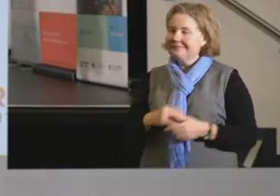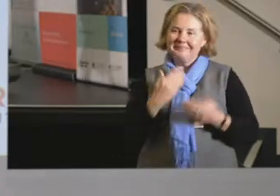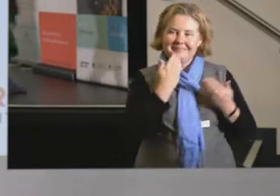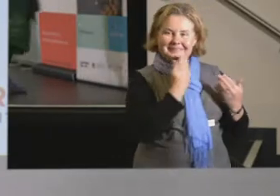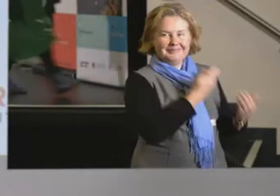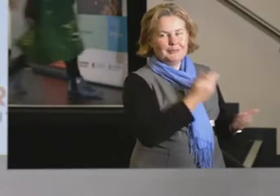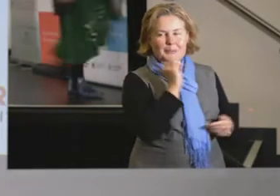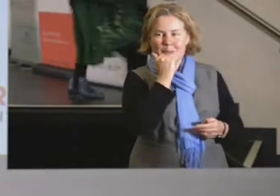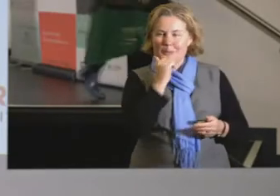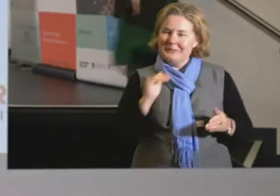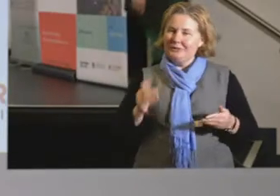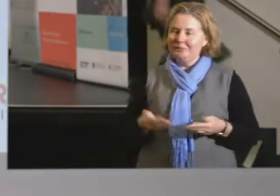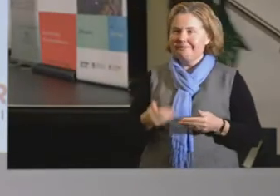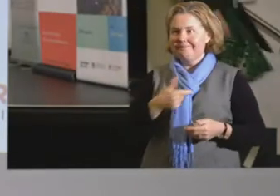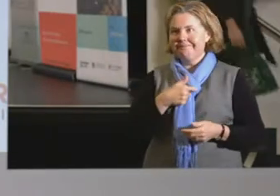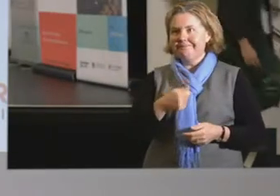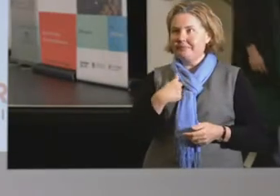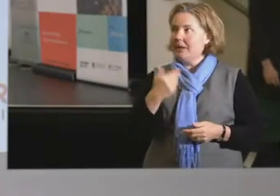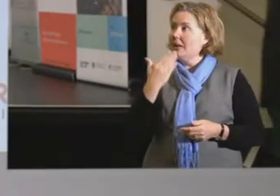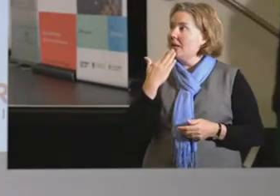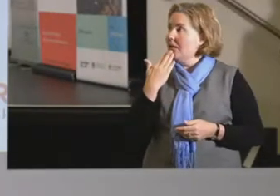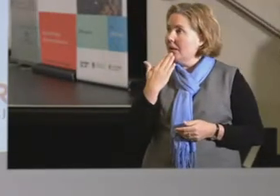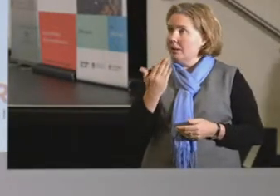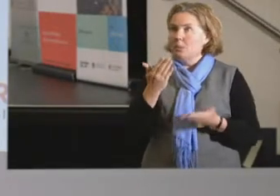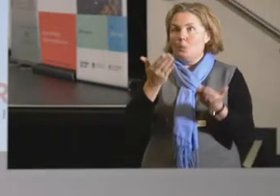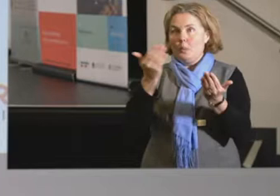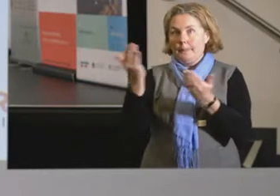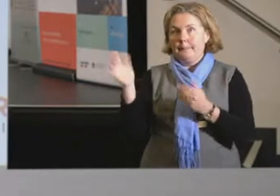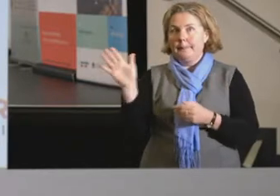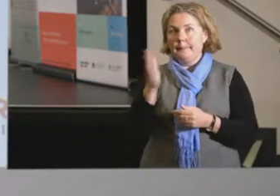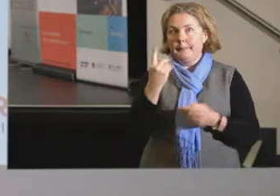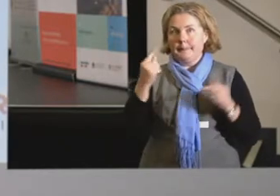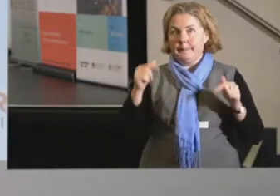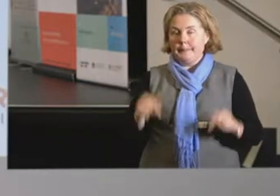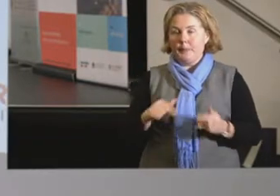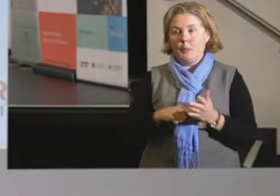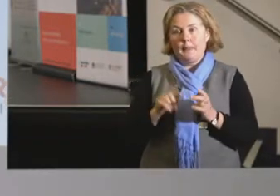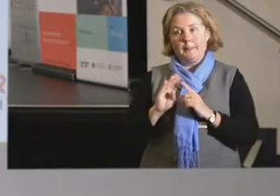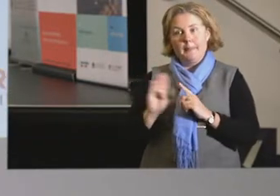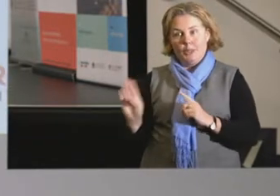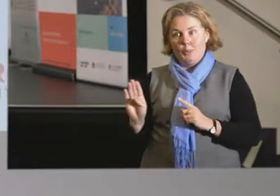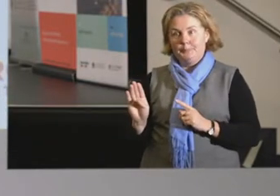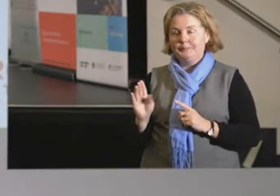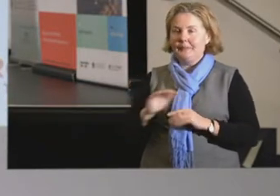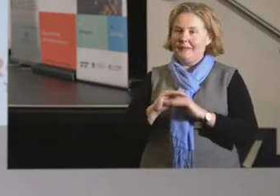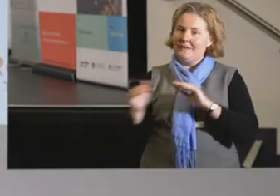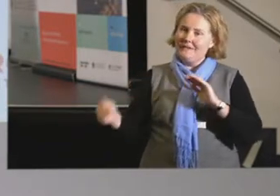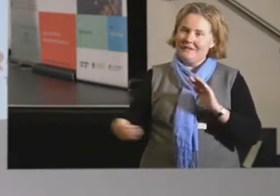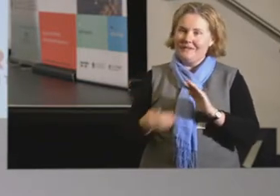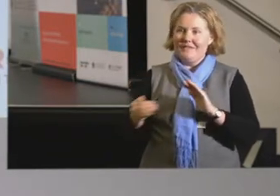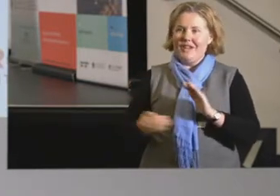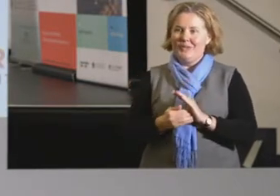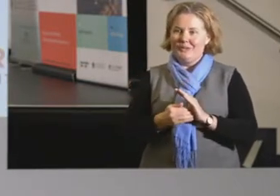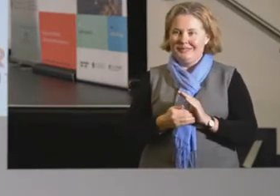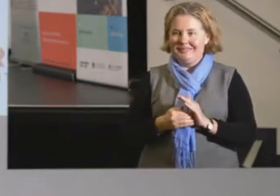Well, thank you for that warm introduction and welcome everybody to this panel and the final session. It's great to see